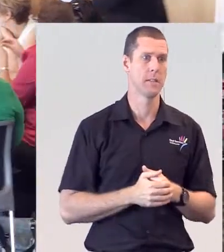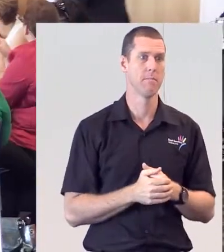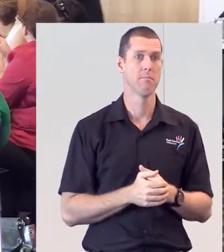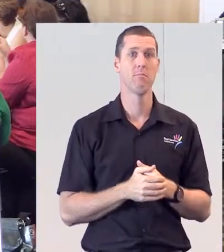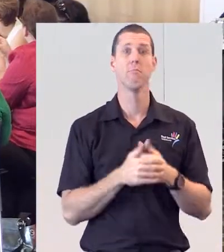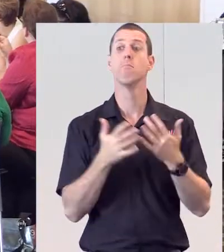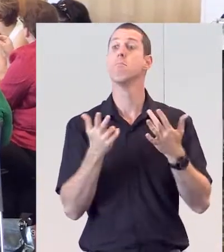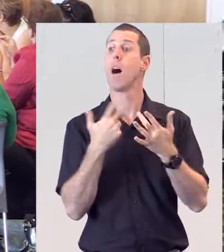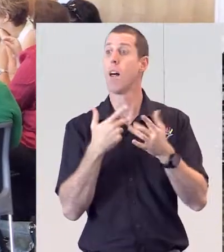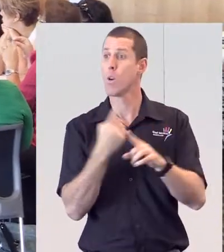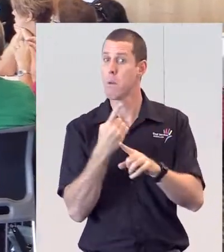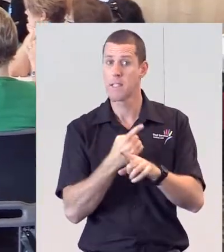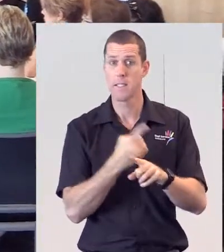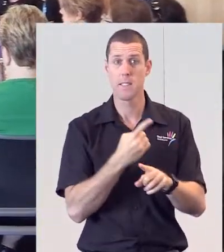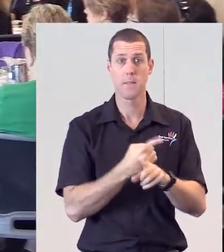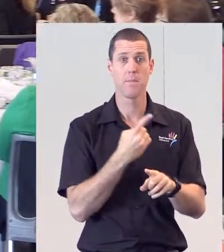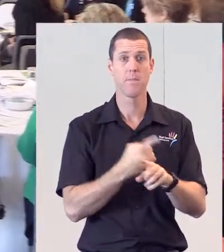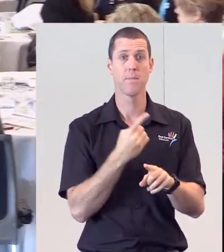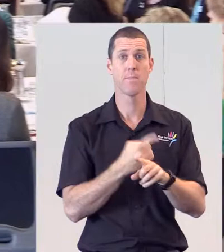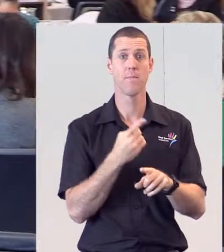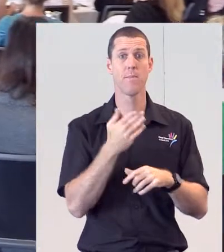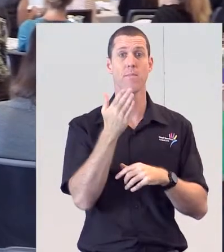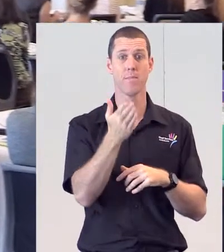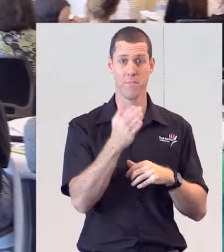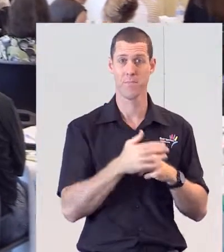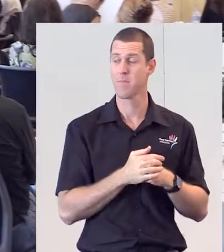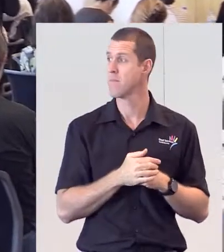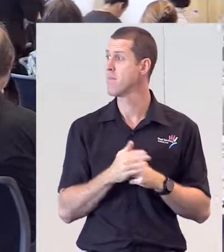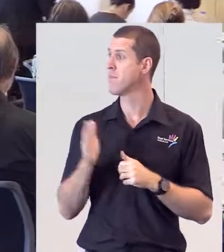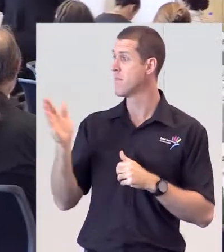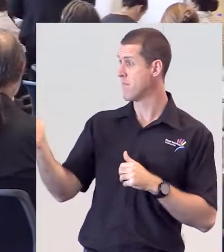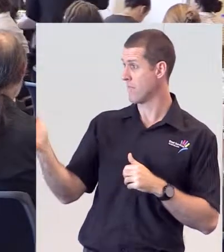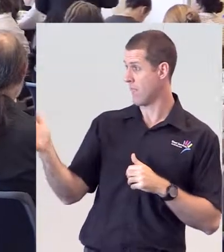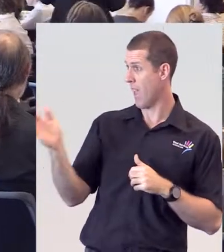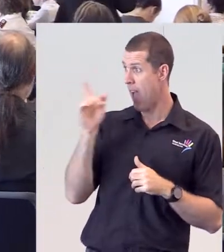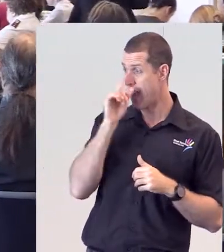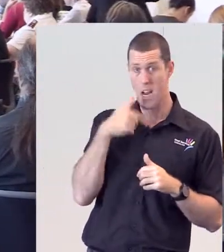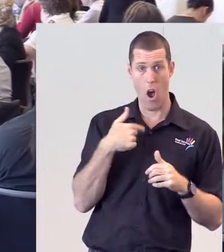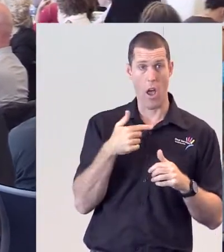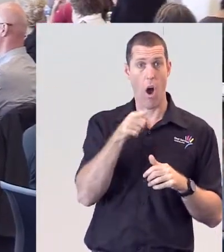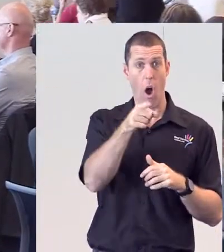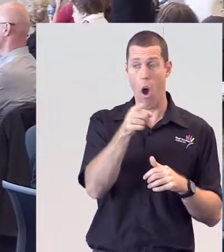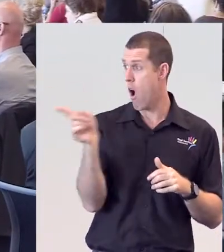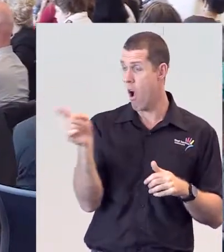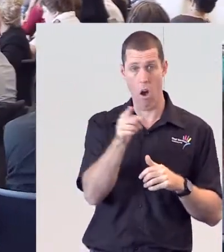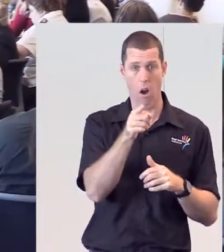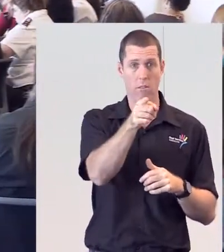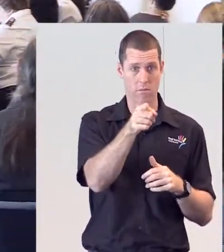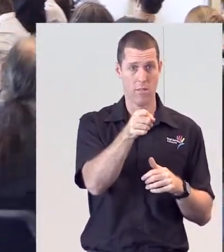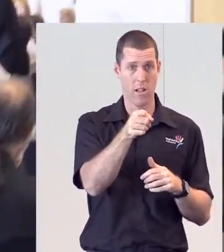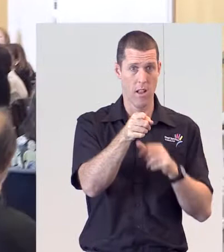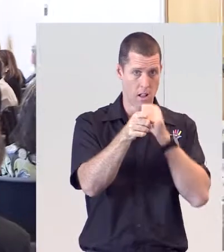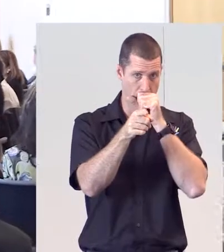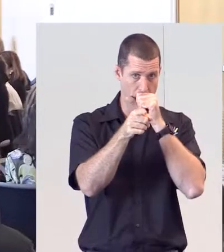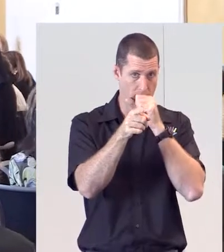Anybody else with a free plug for NDS? No. Okay, I just wanted to do a bit There's of... someone here. Okay. I will be